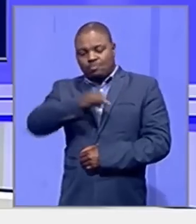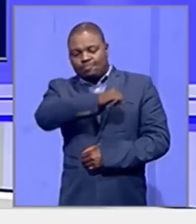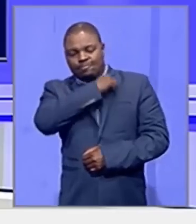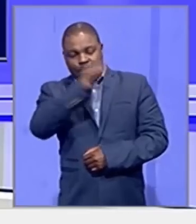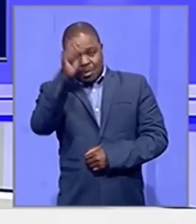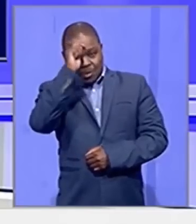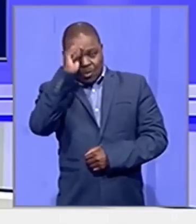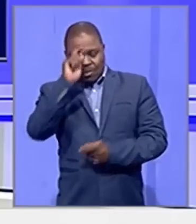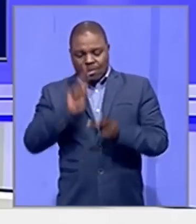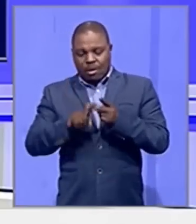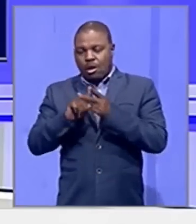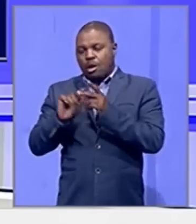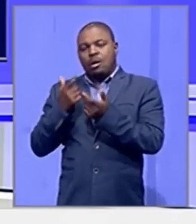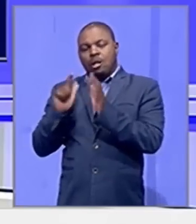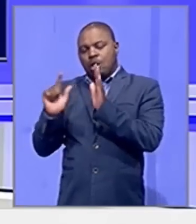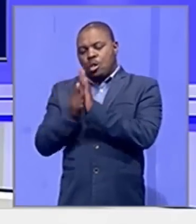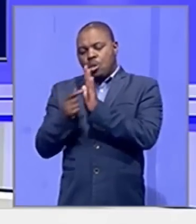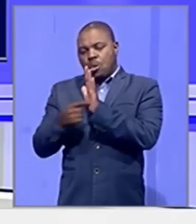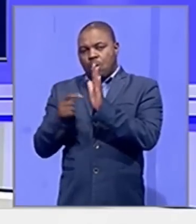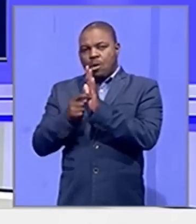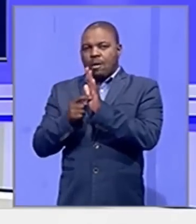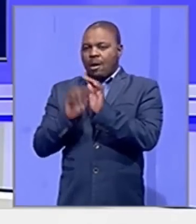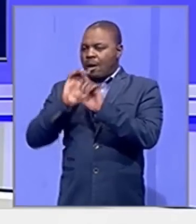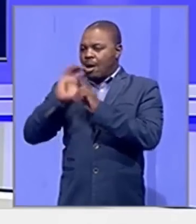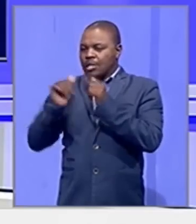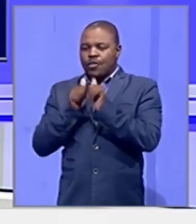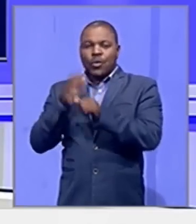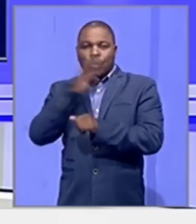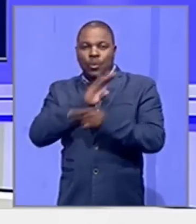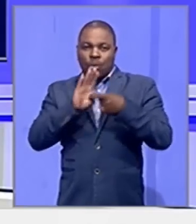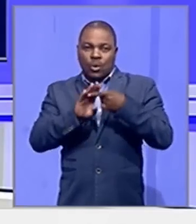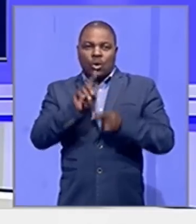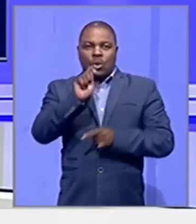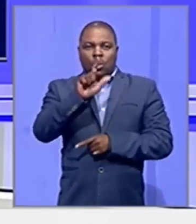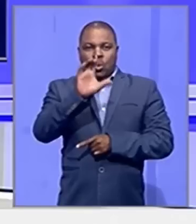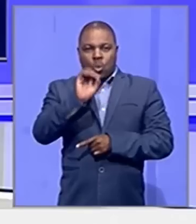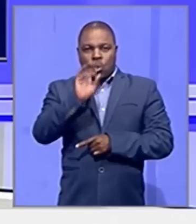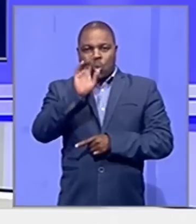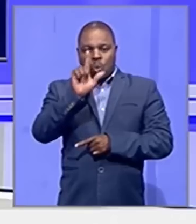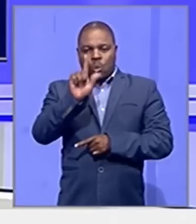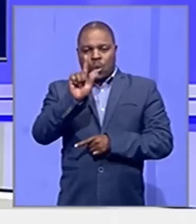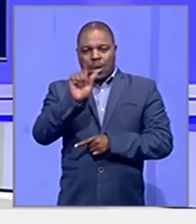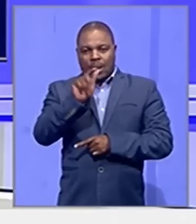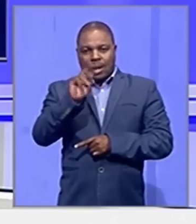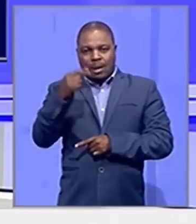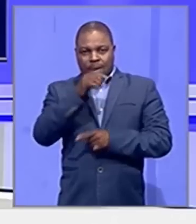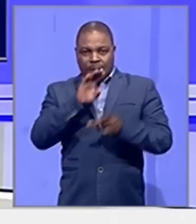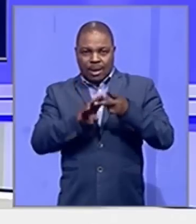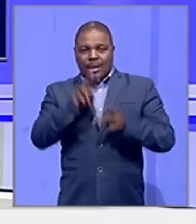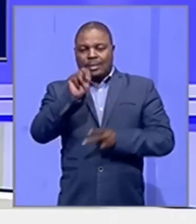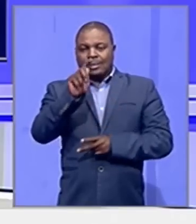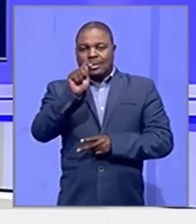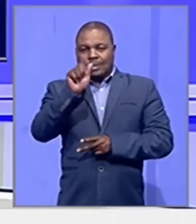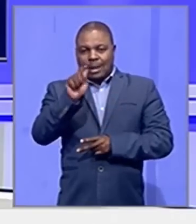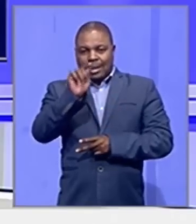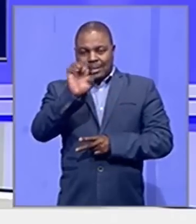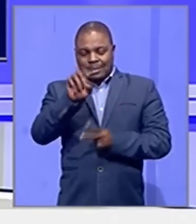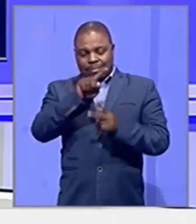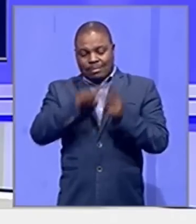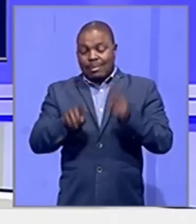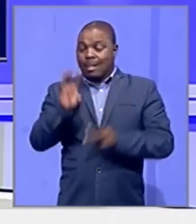le go se obamele molao wa setšo le lebollo. Pete Tlotleng le Kotshepile Ntate ba golegilwe ka Labone